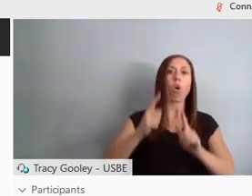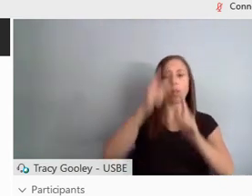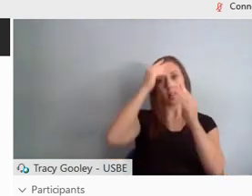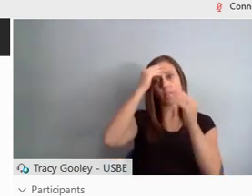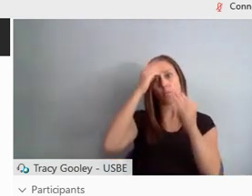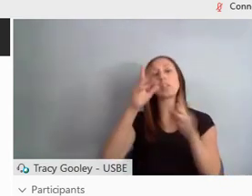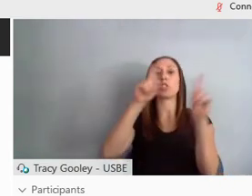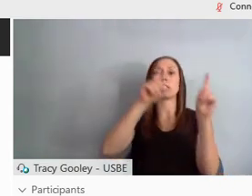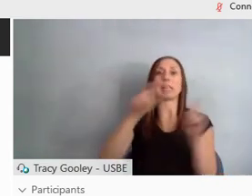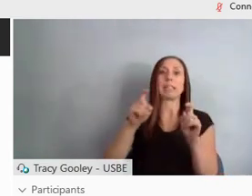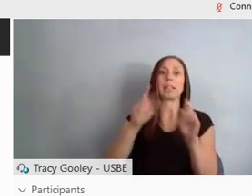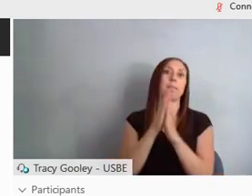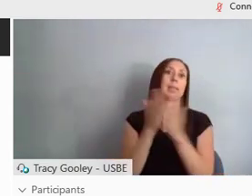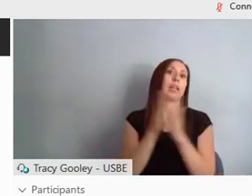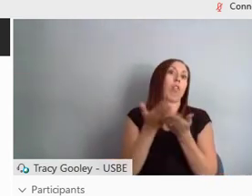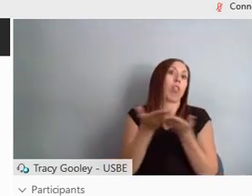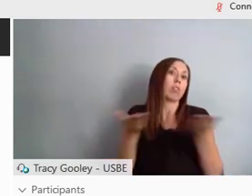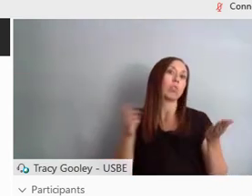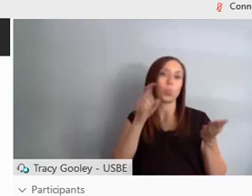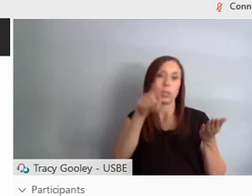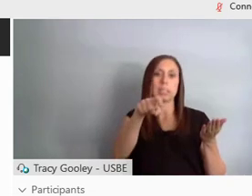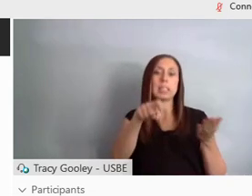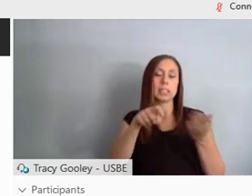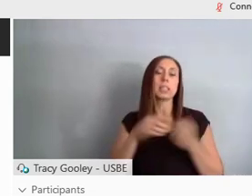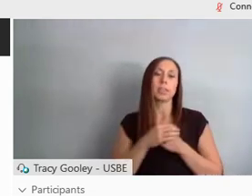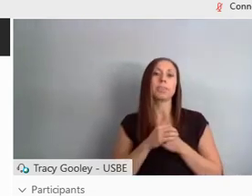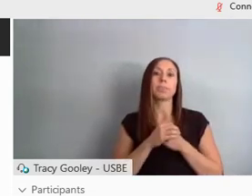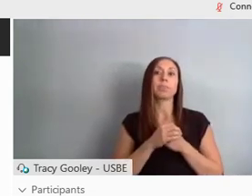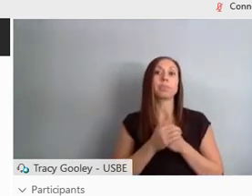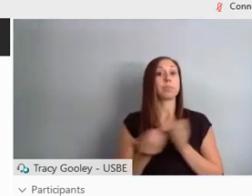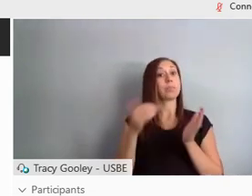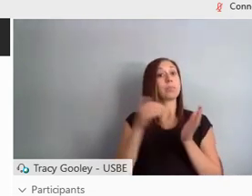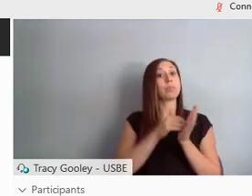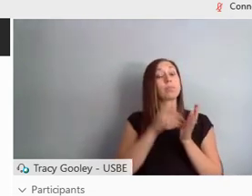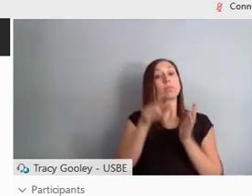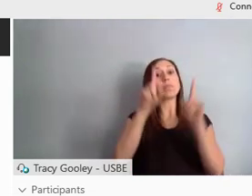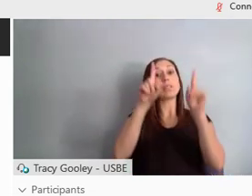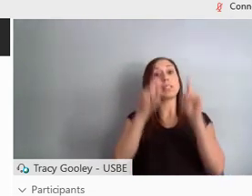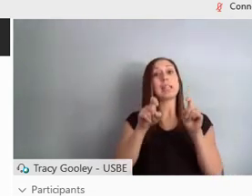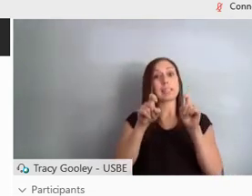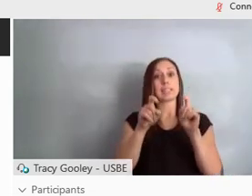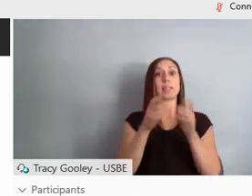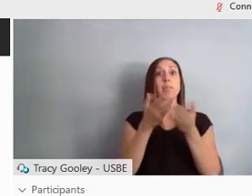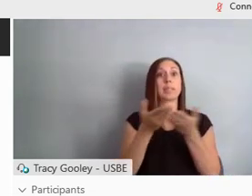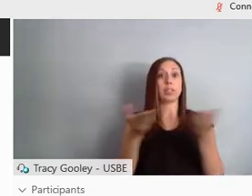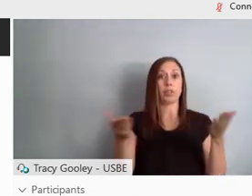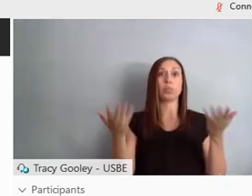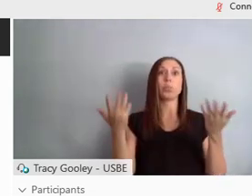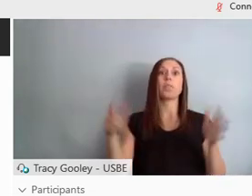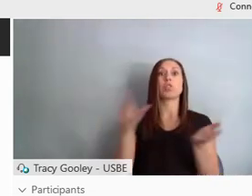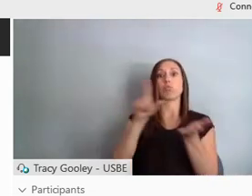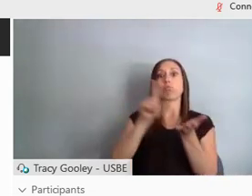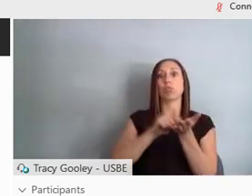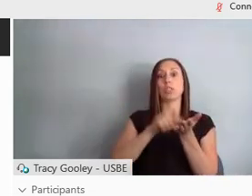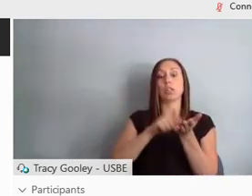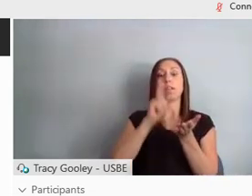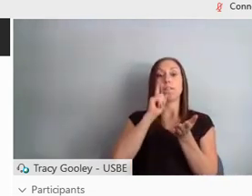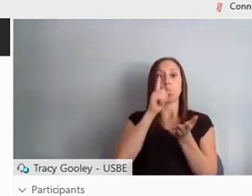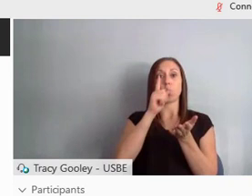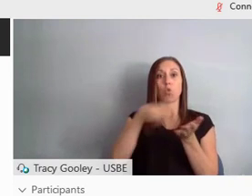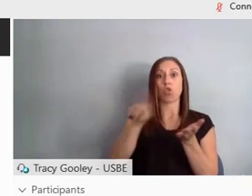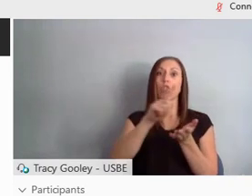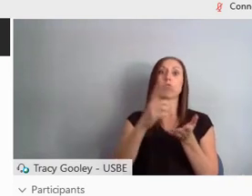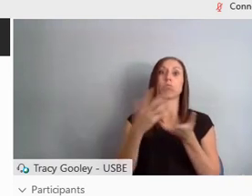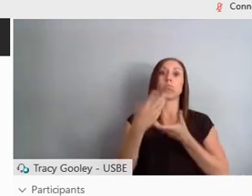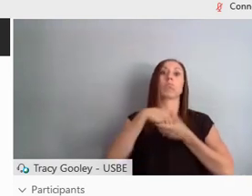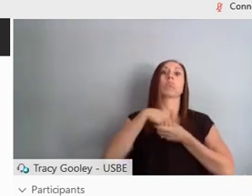testing materials that you need. And again, those materials we do have printed for those